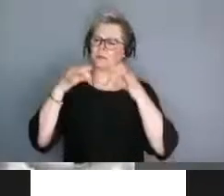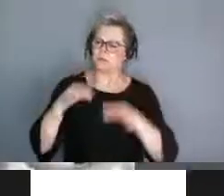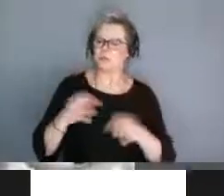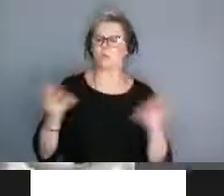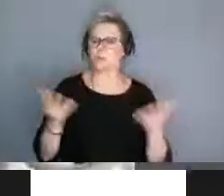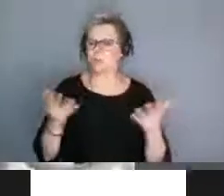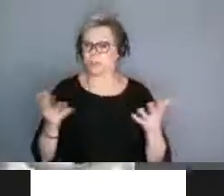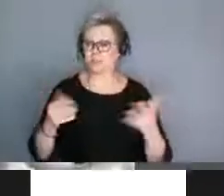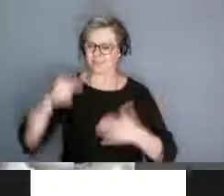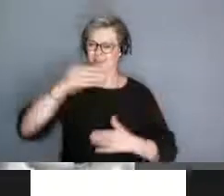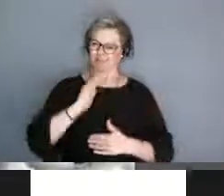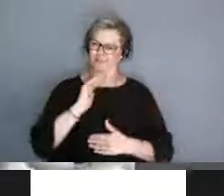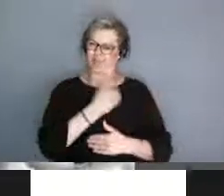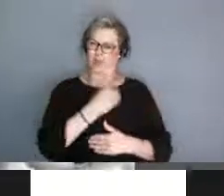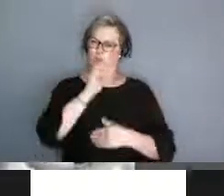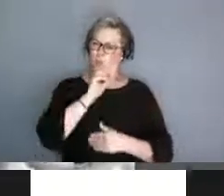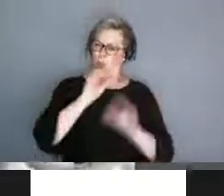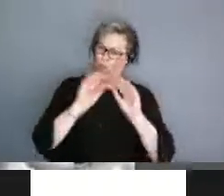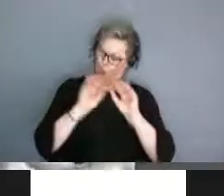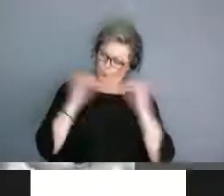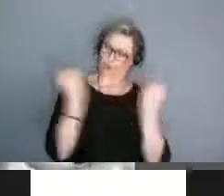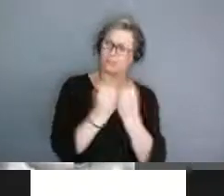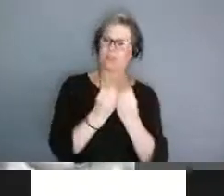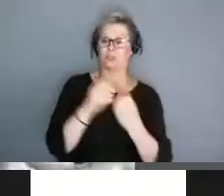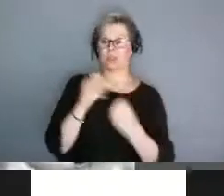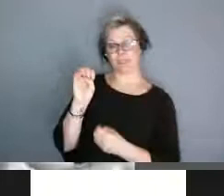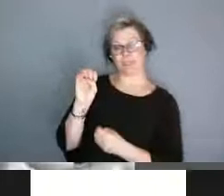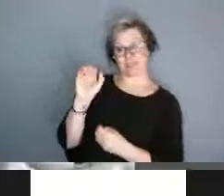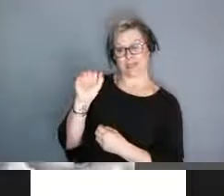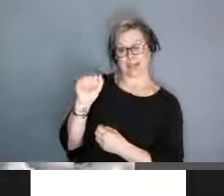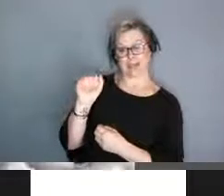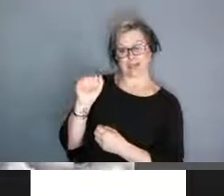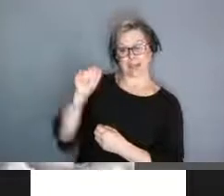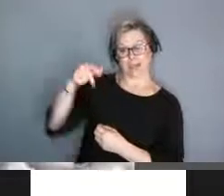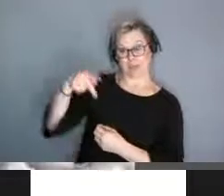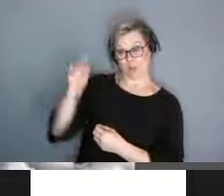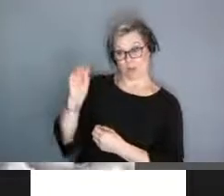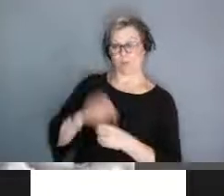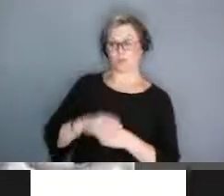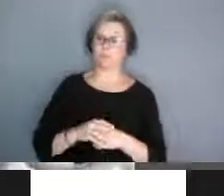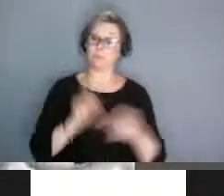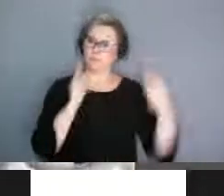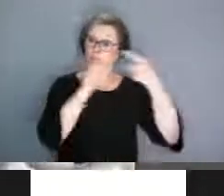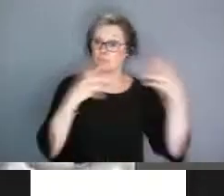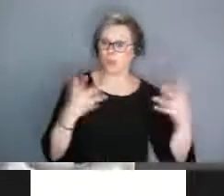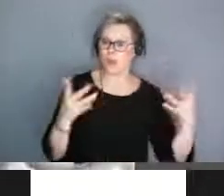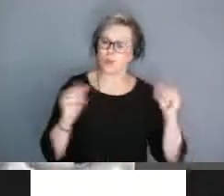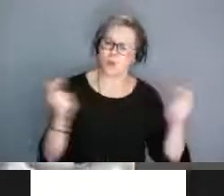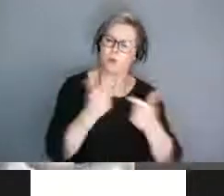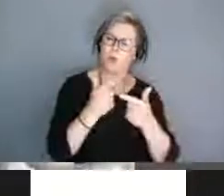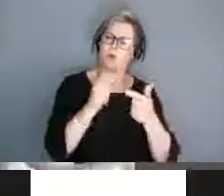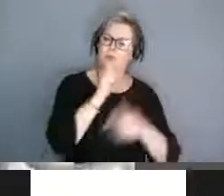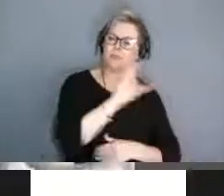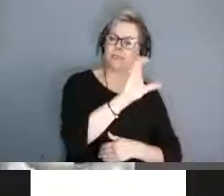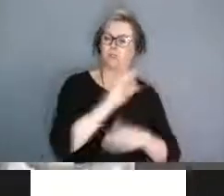our organization, Elder Abuse Prevention Ontario. Our mission really is to ensure that all seniors are free from abuse and have a